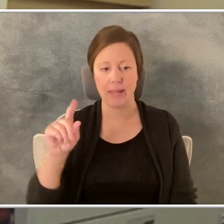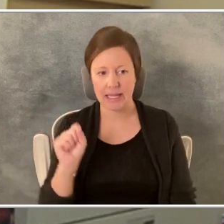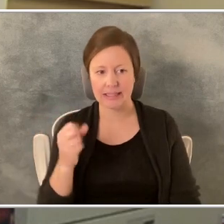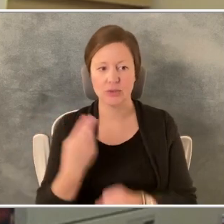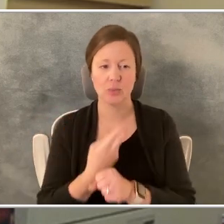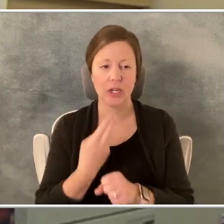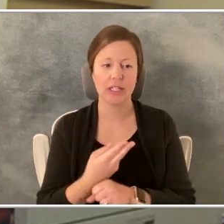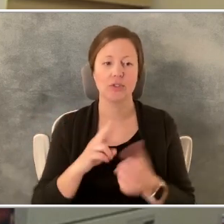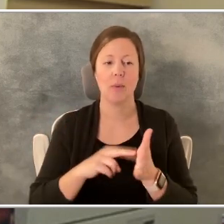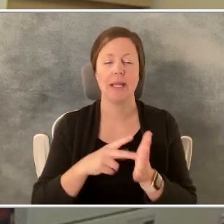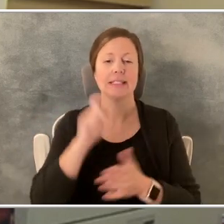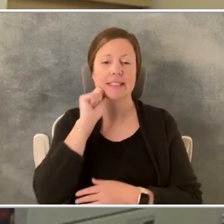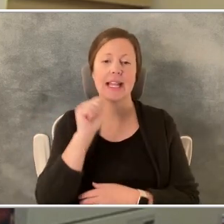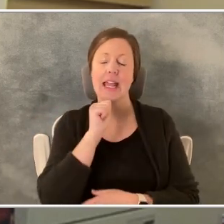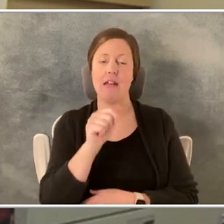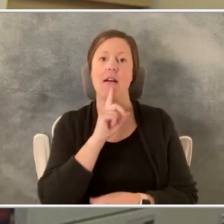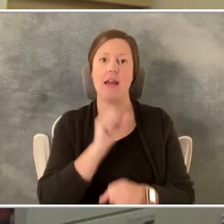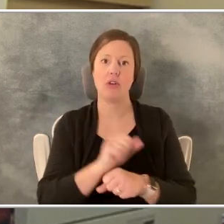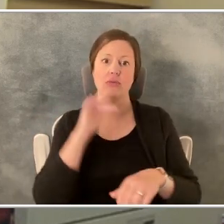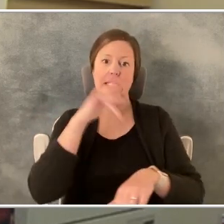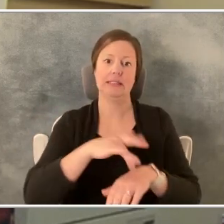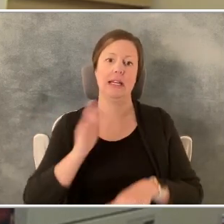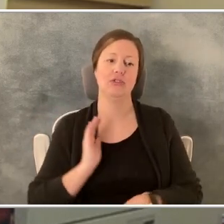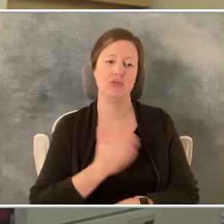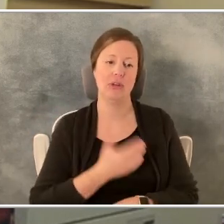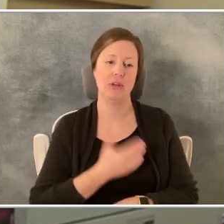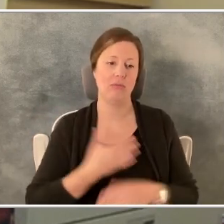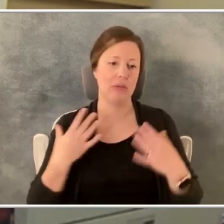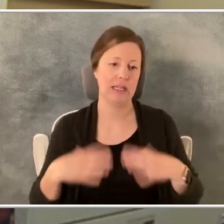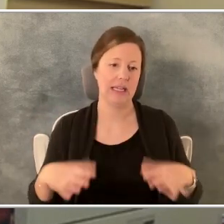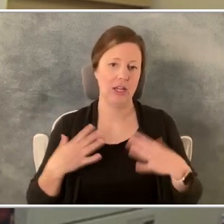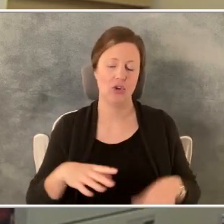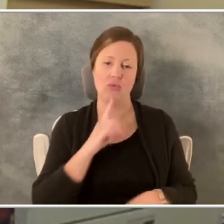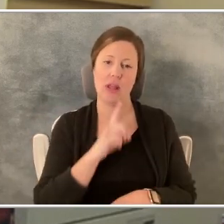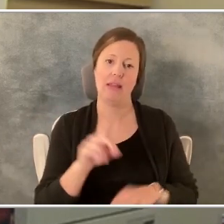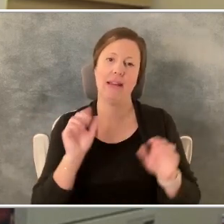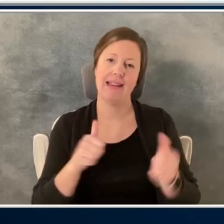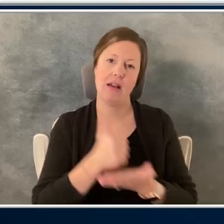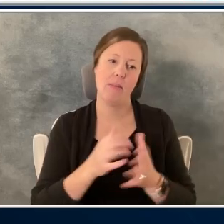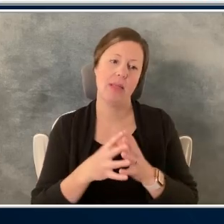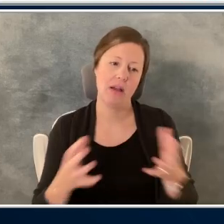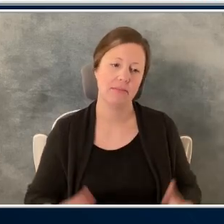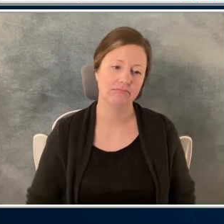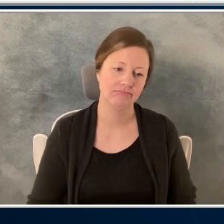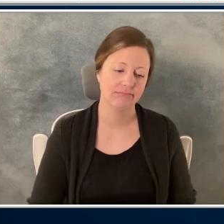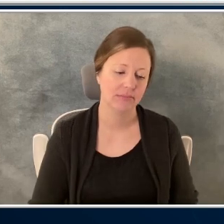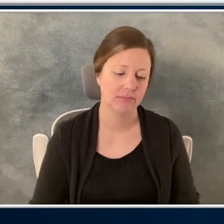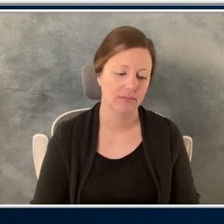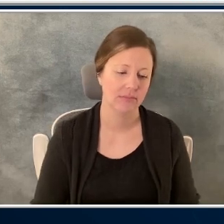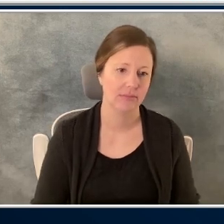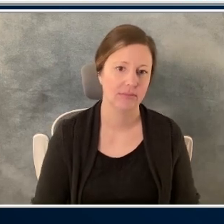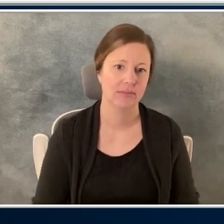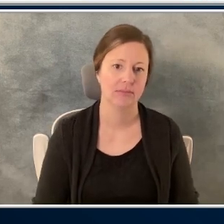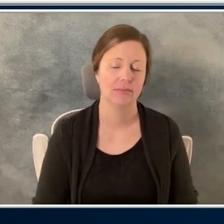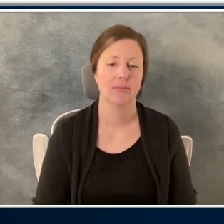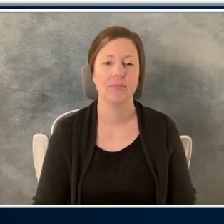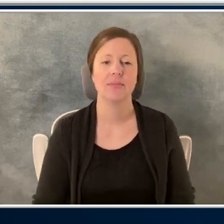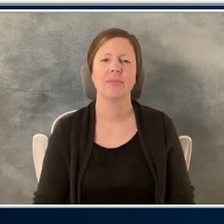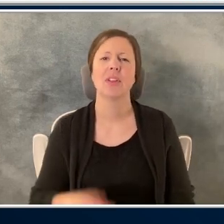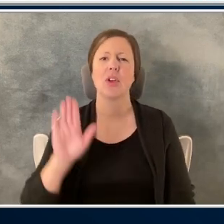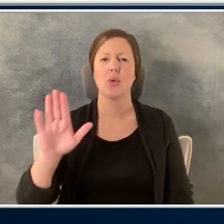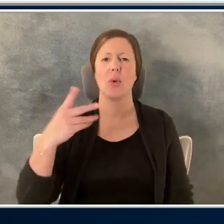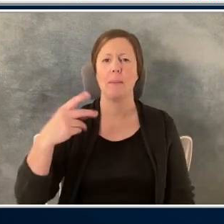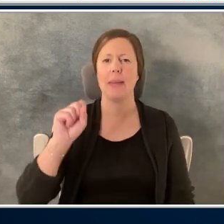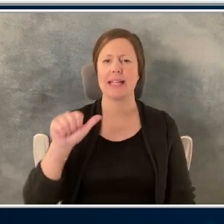direct contact with our bunker gear. All of that can really help. Last community question. What's your PSA now, Chris?